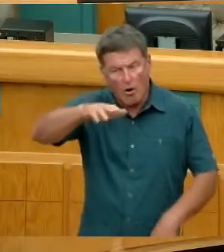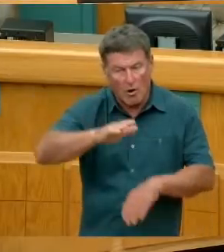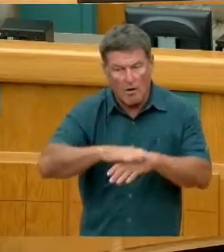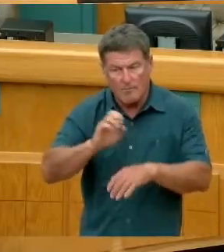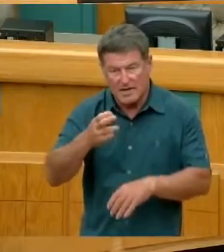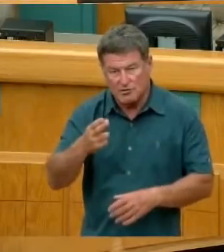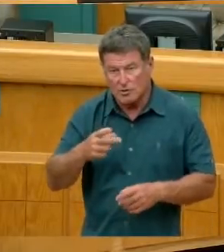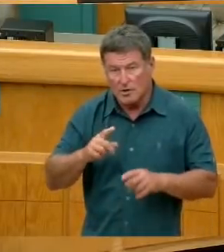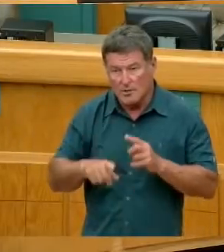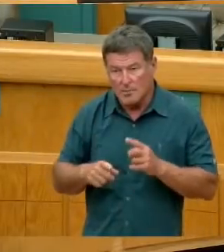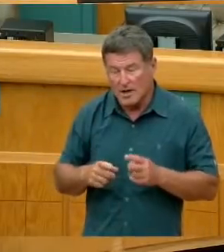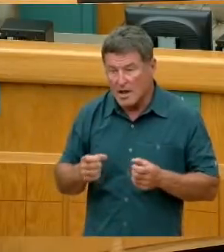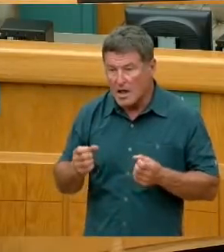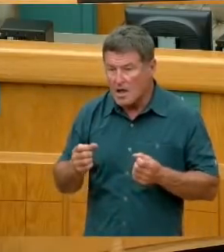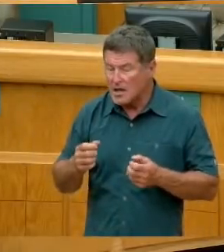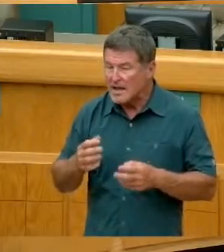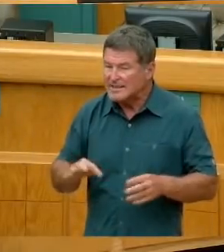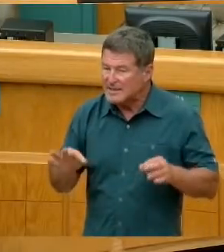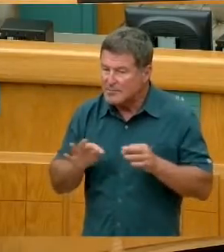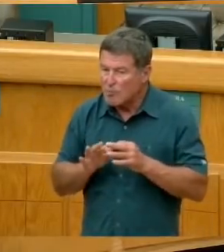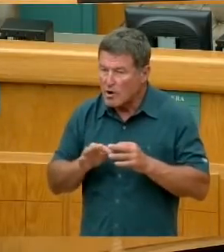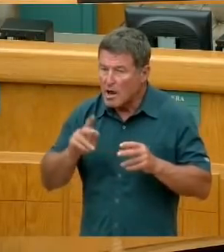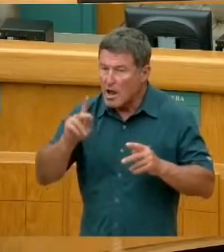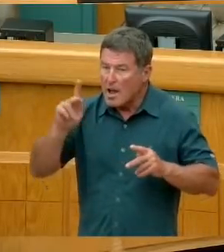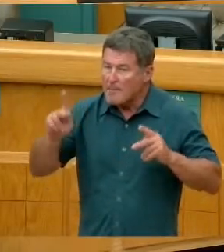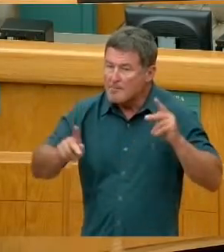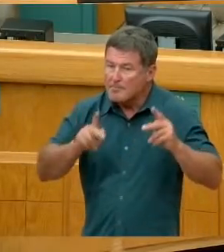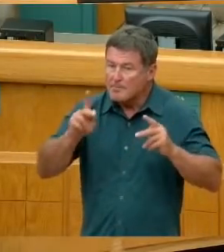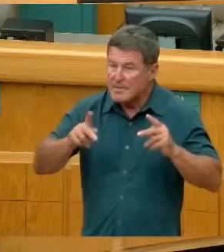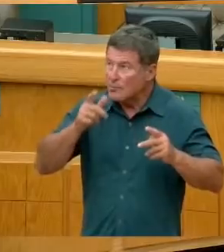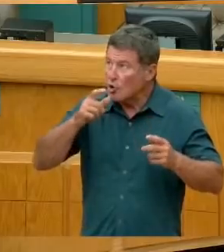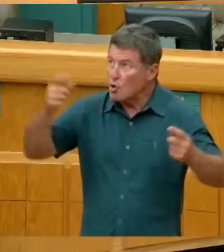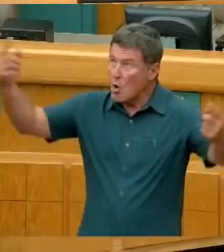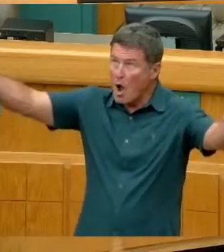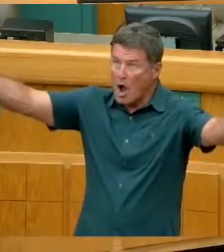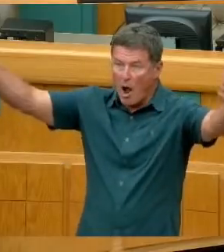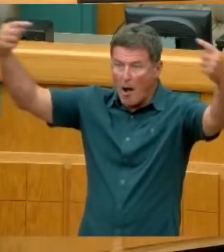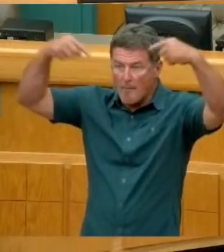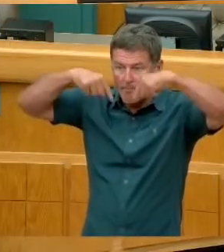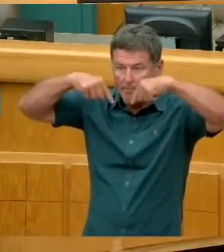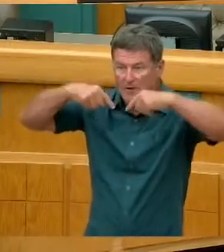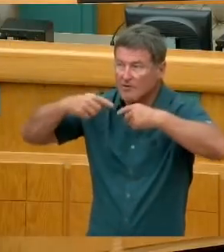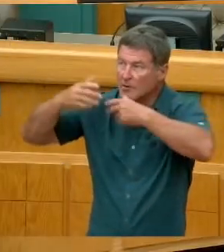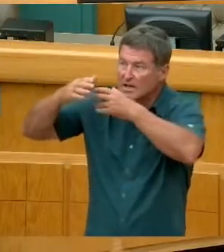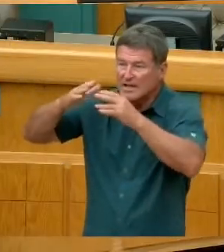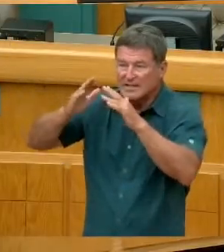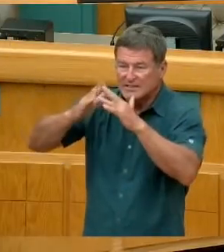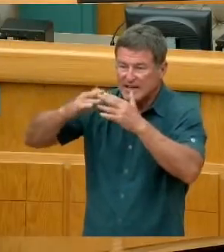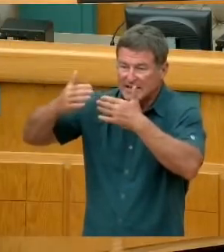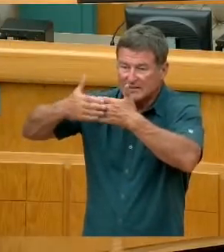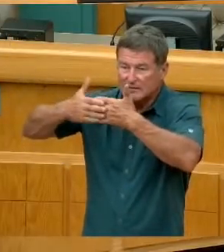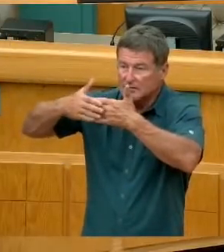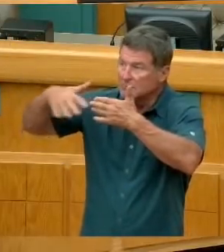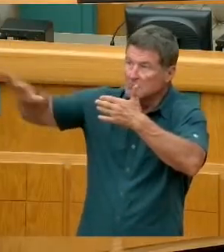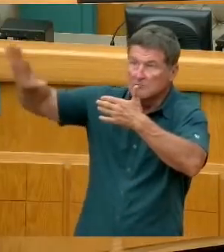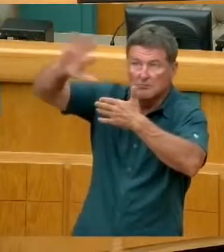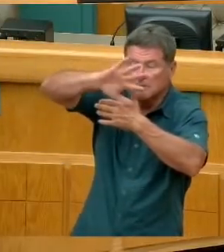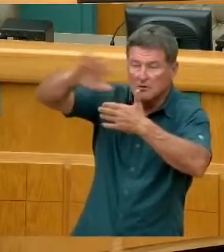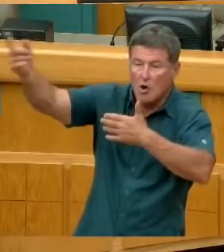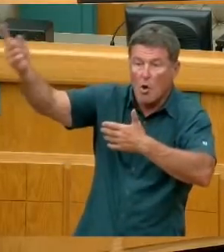really very important is how many day trippers, so to speak, vacationers we have, or people who come